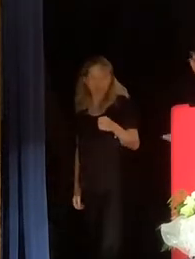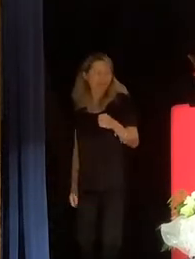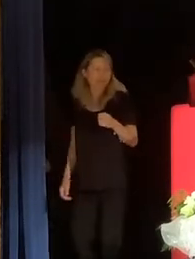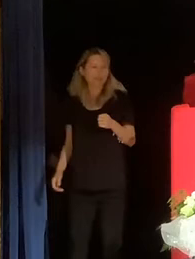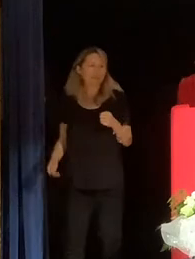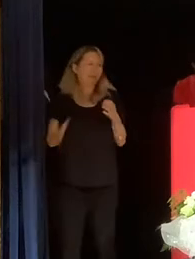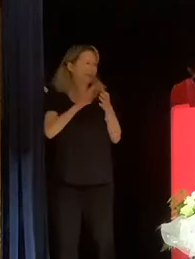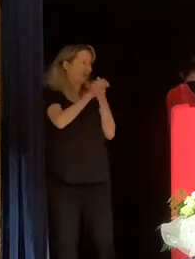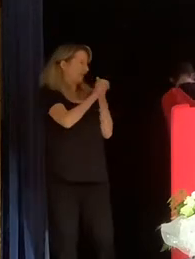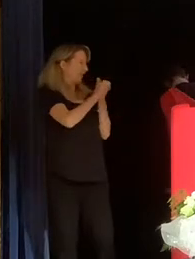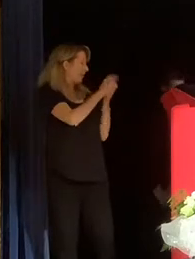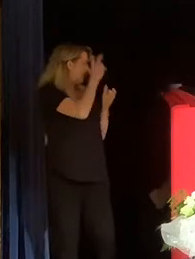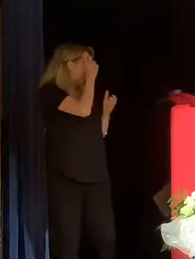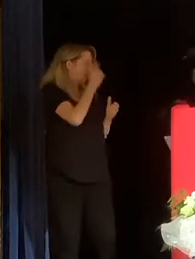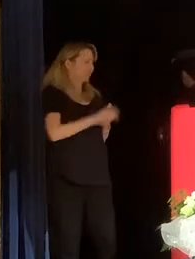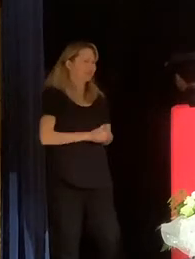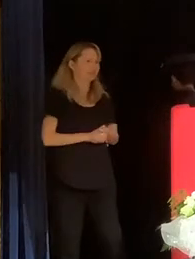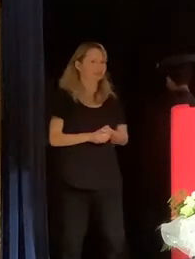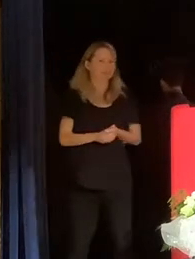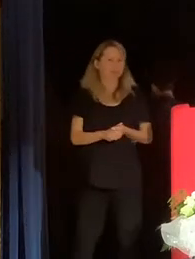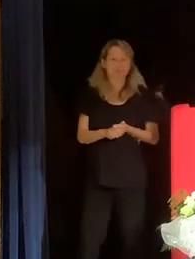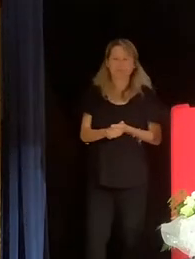Congratulations, Fernando.